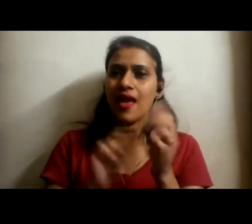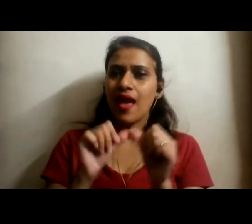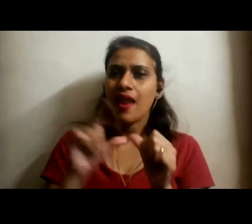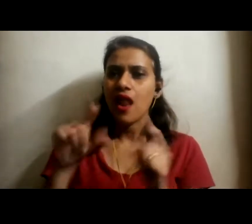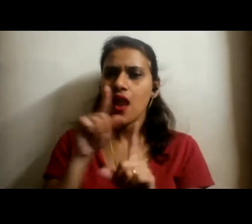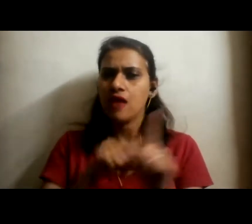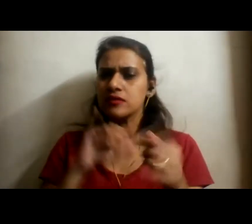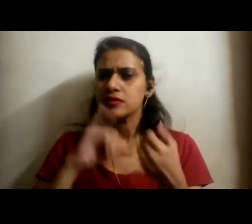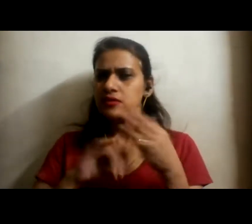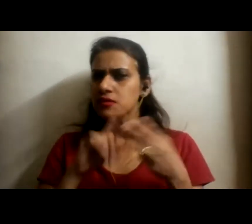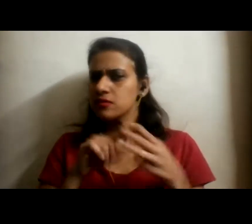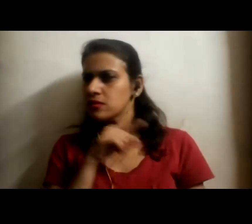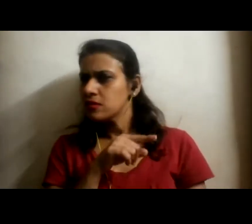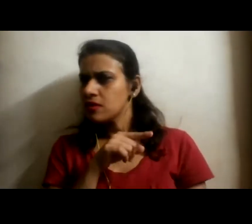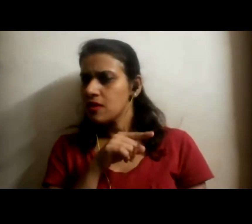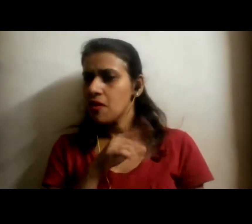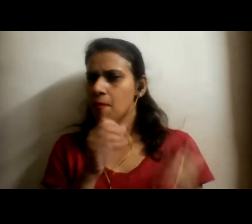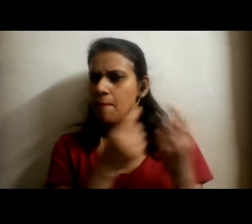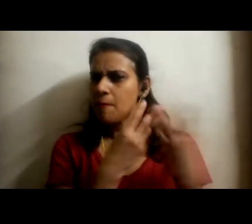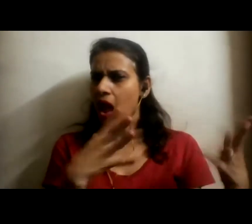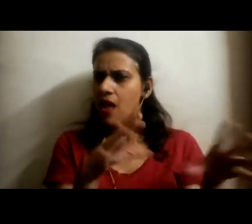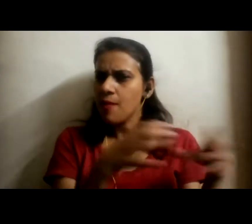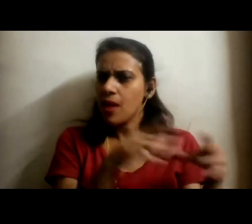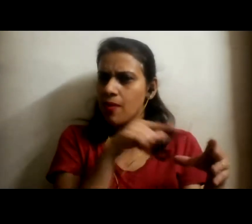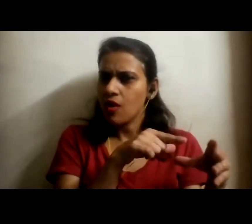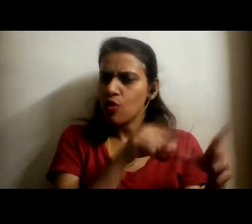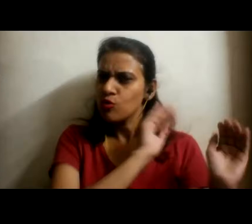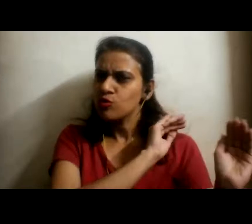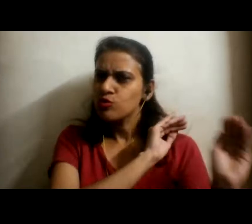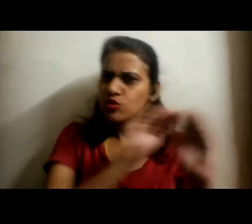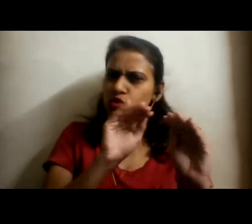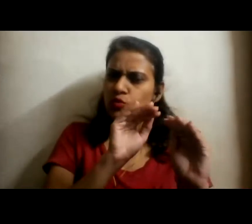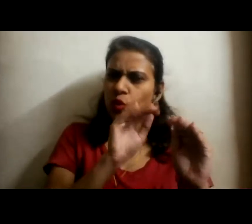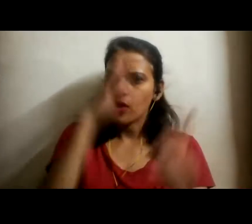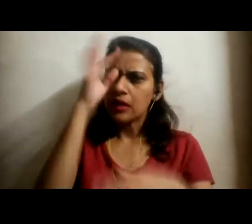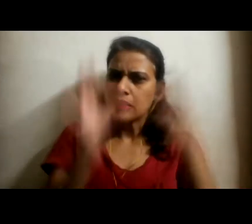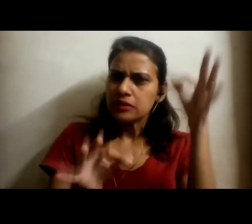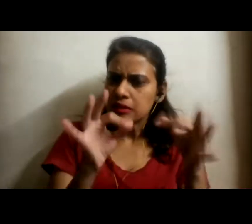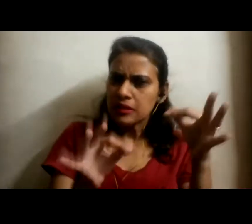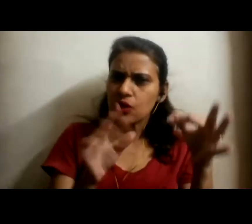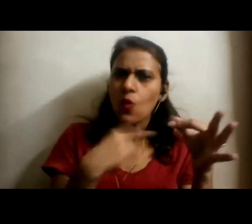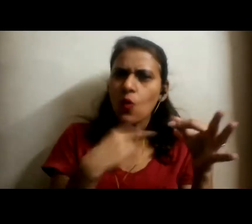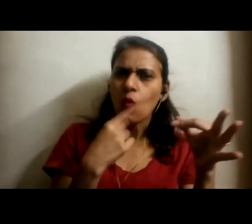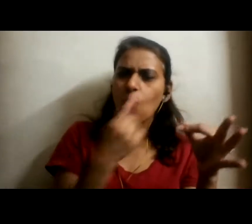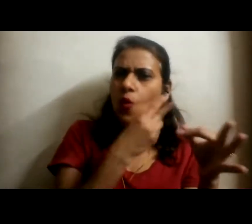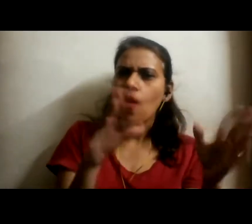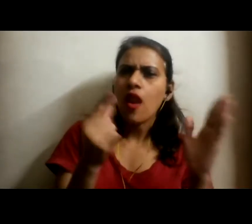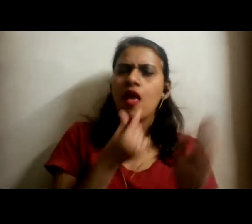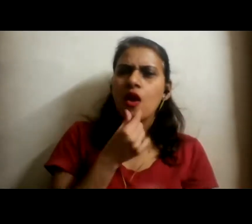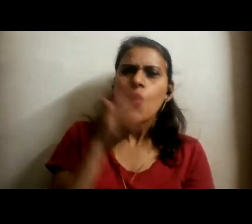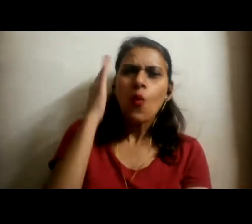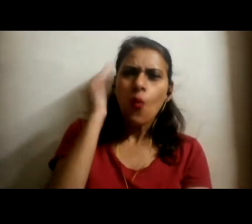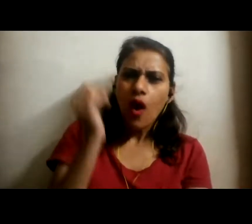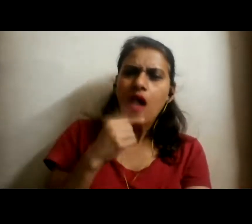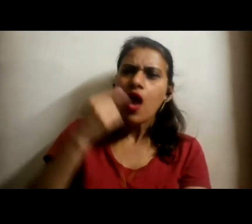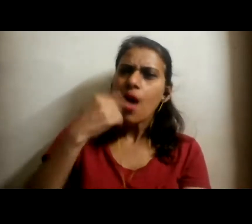the majority, that is, who all were in favor of the judgment, who all were in favor of the LGBTQ community, why did they